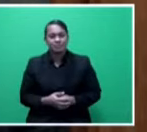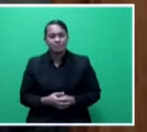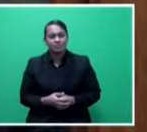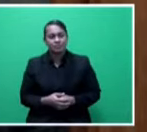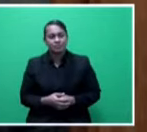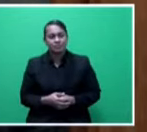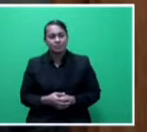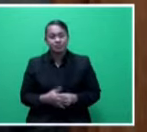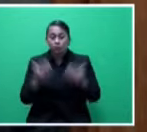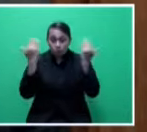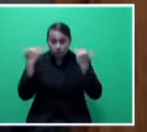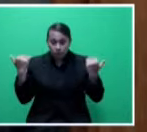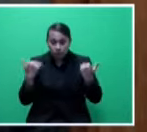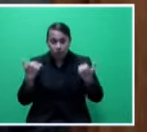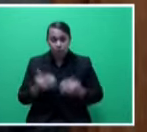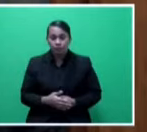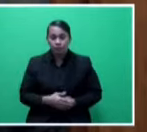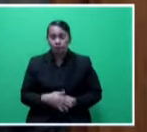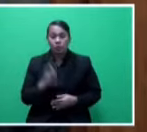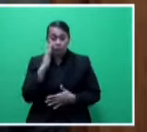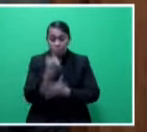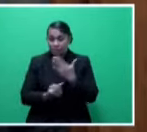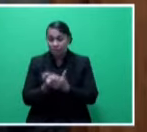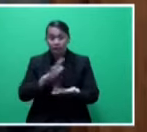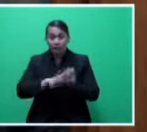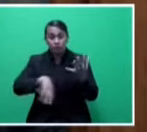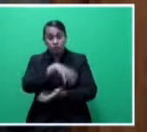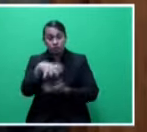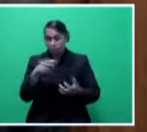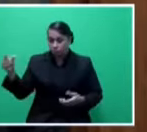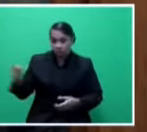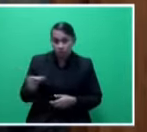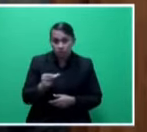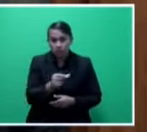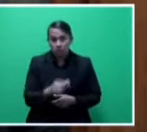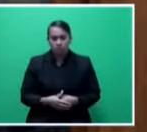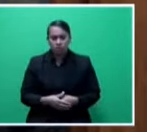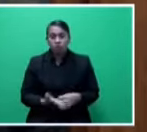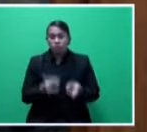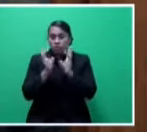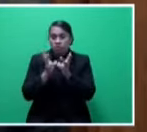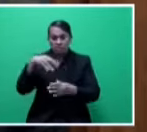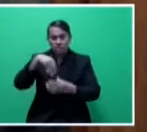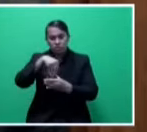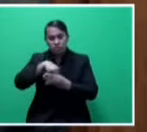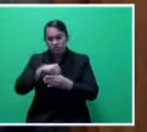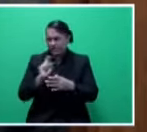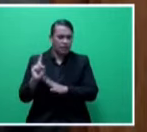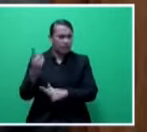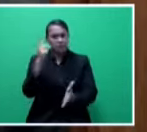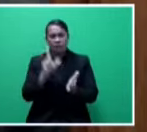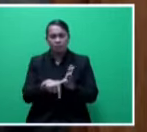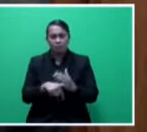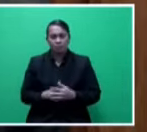Mr. Speaker, sir, during the passage of Tropical Cyclone Harold, the Fiji Met Service was able for the first time to operationally use